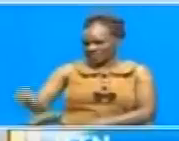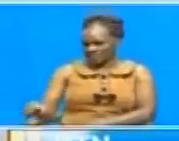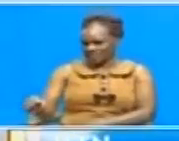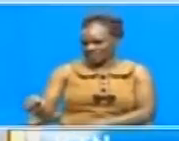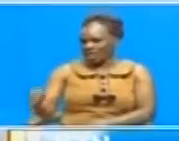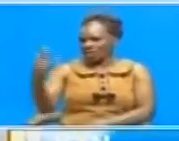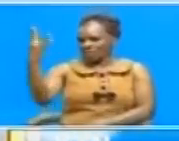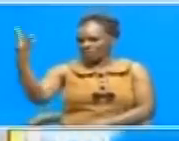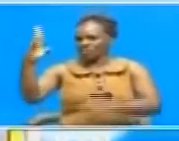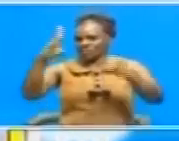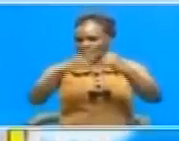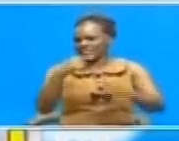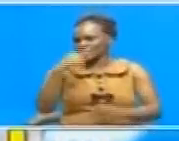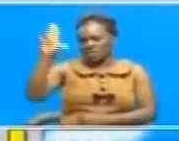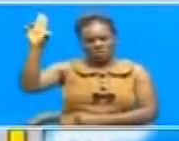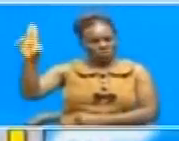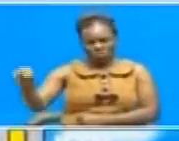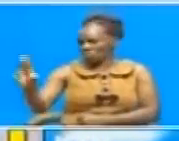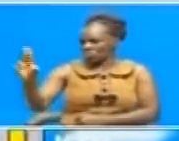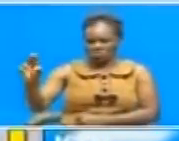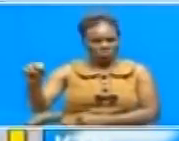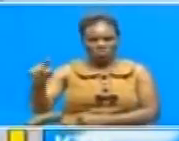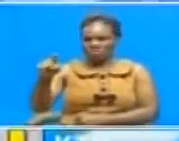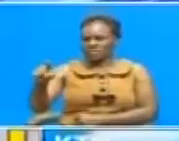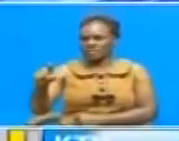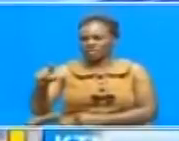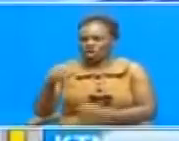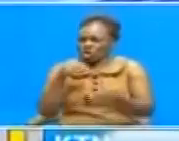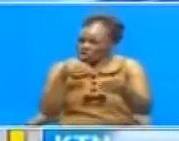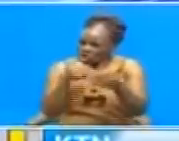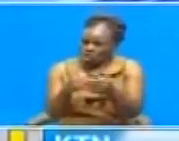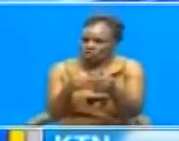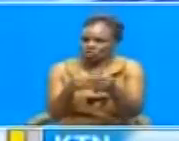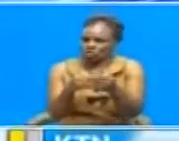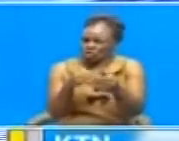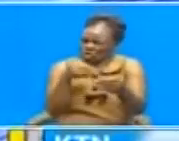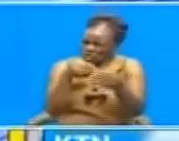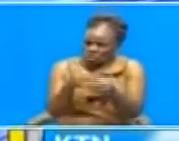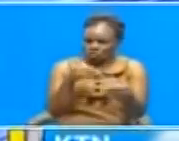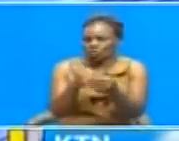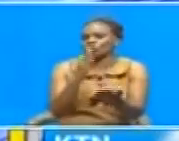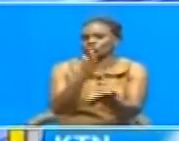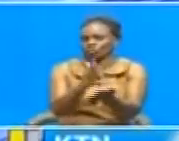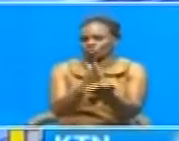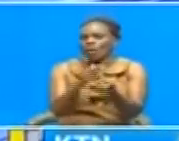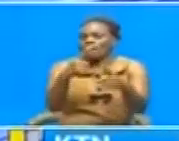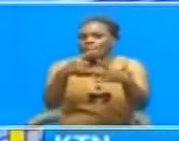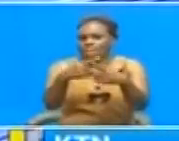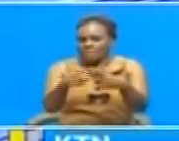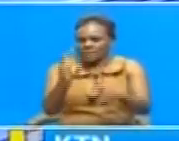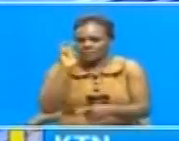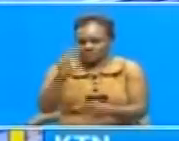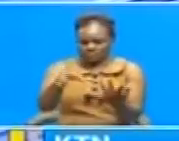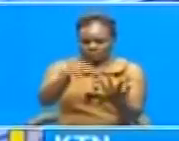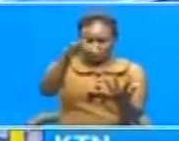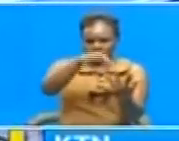do. 49% say no. So it's a very, very close one there, almost too close to call. But let's take a look at